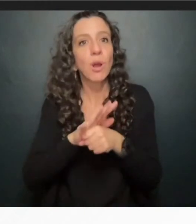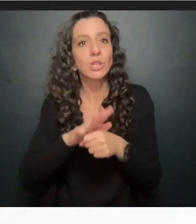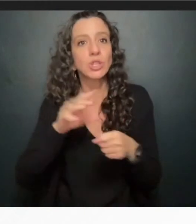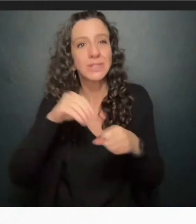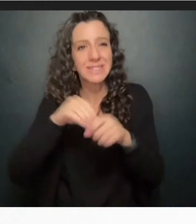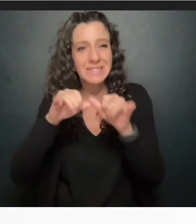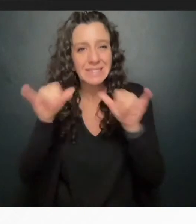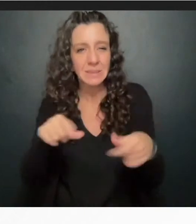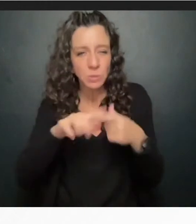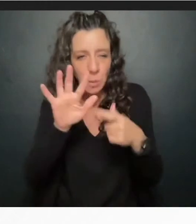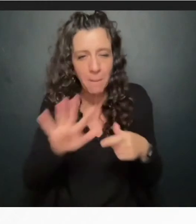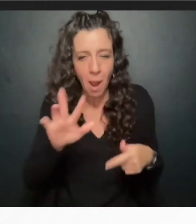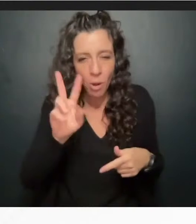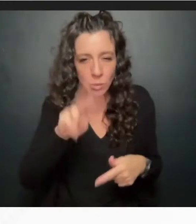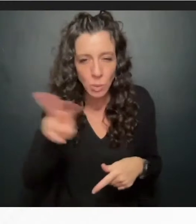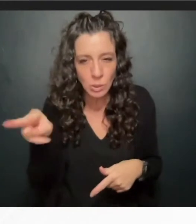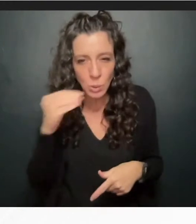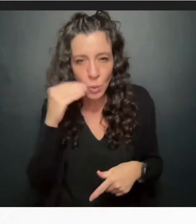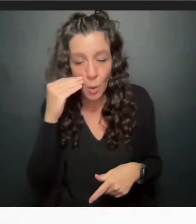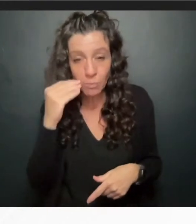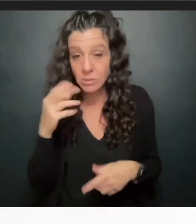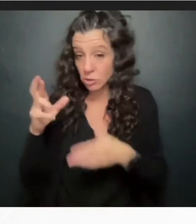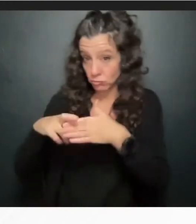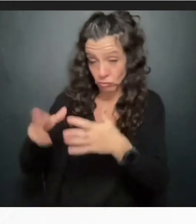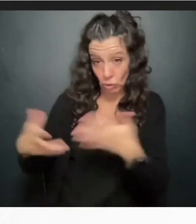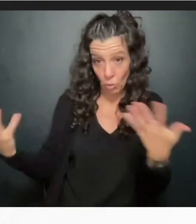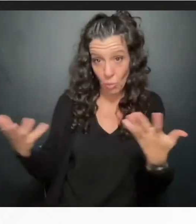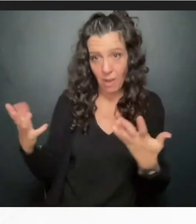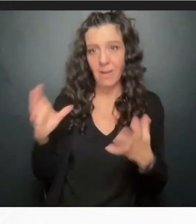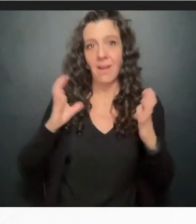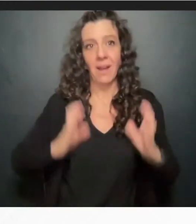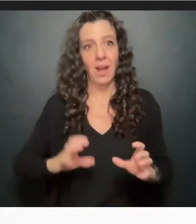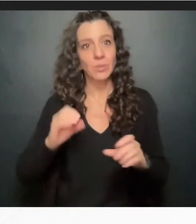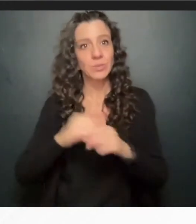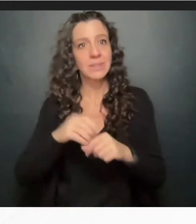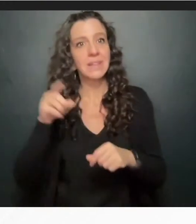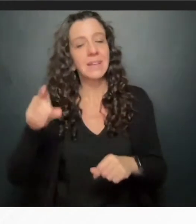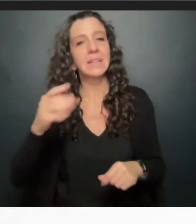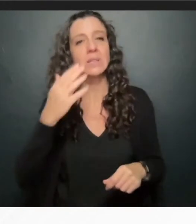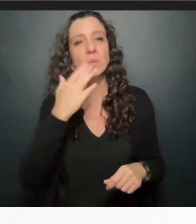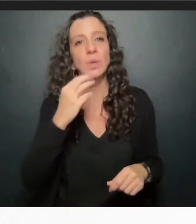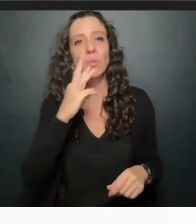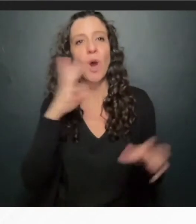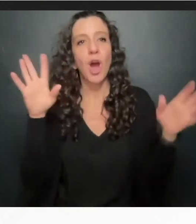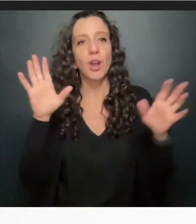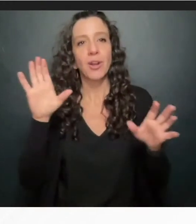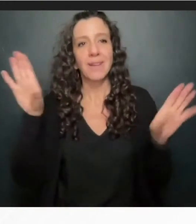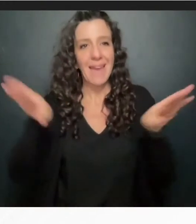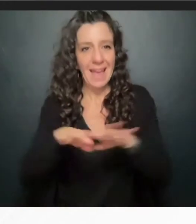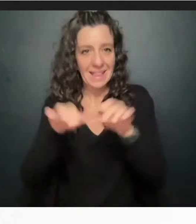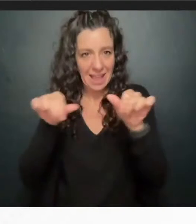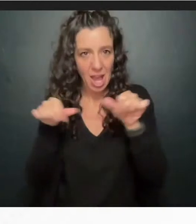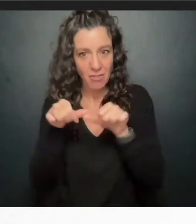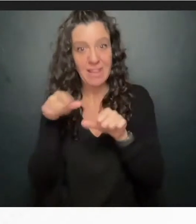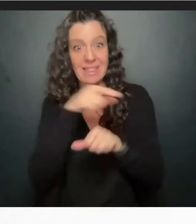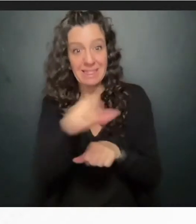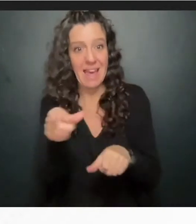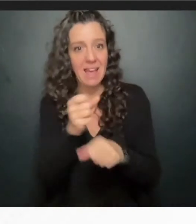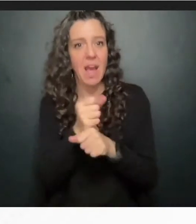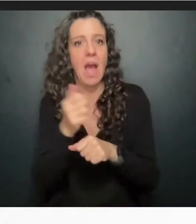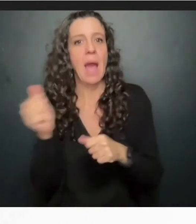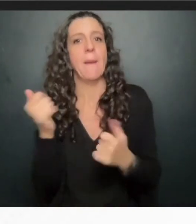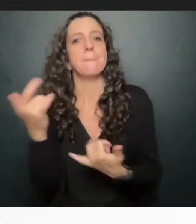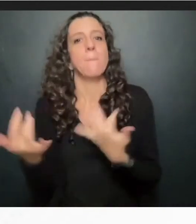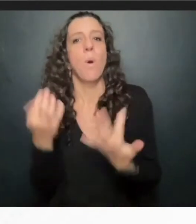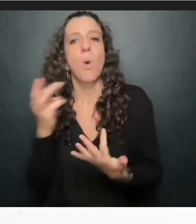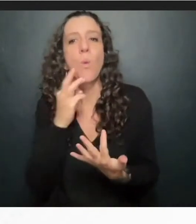this, customers in the Sweetwater Canyon area received a boiled water notice on Tuesday evening. This is